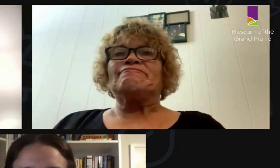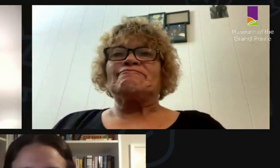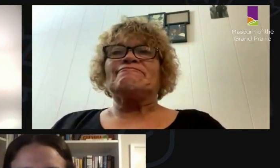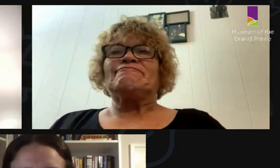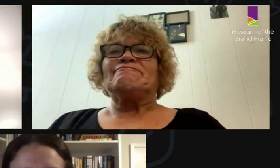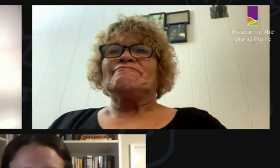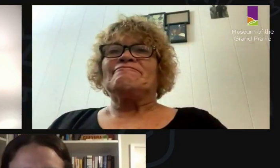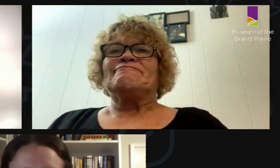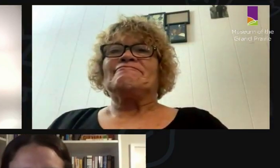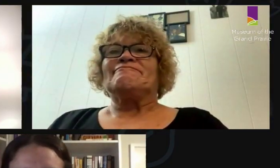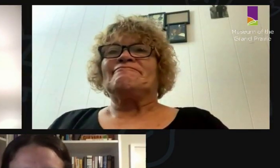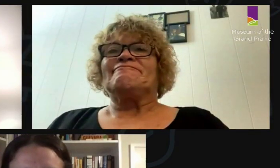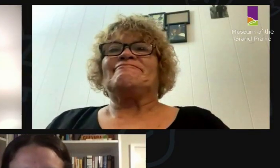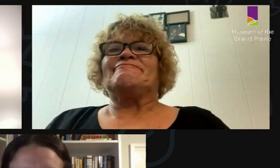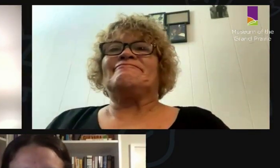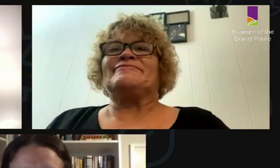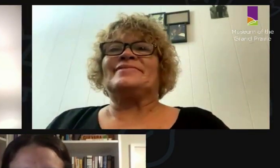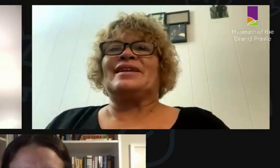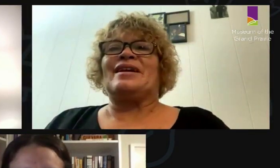Okay, cool.